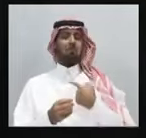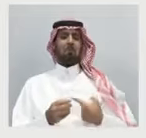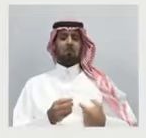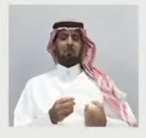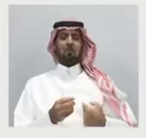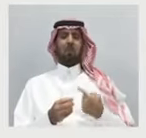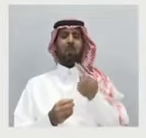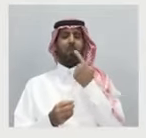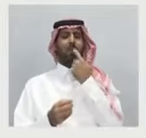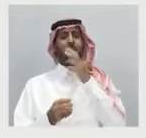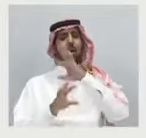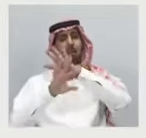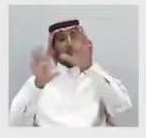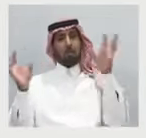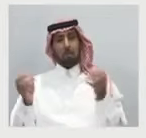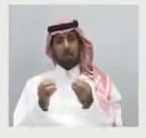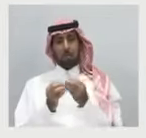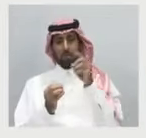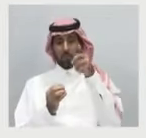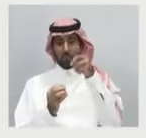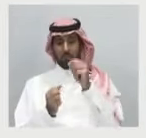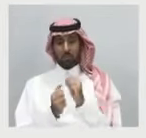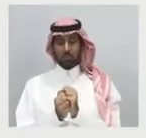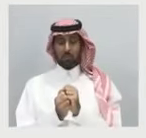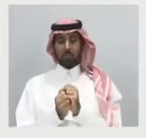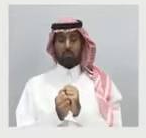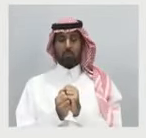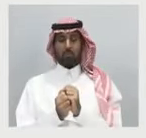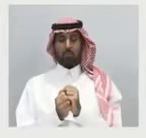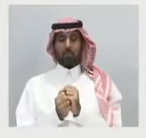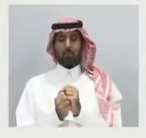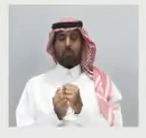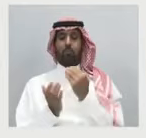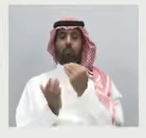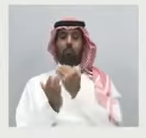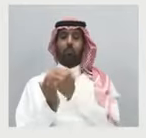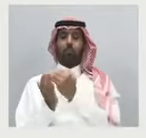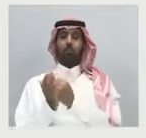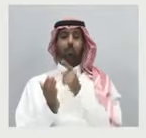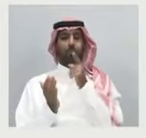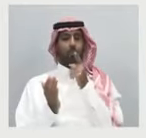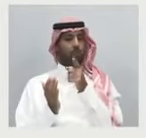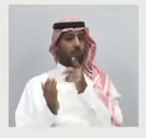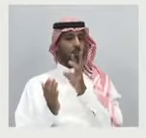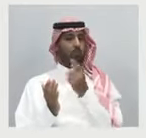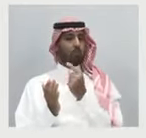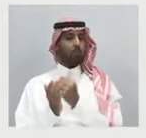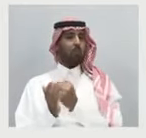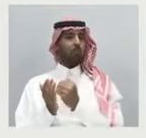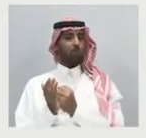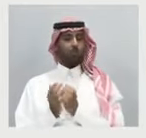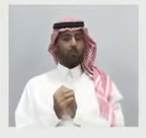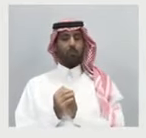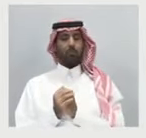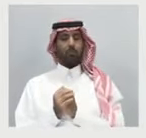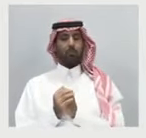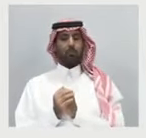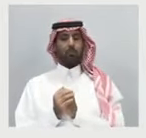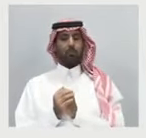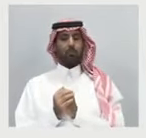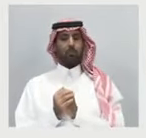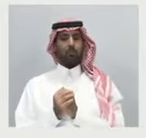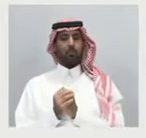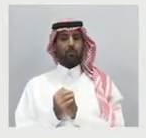formal document that a job applicant creates to show his or her qualifications for the